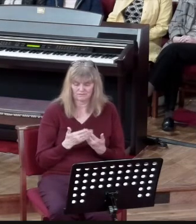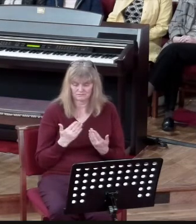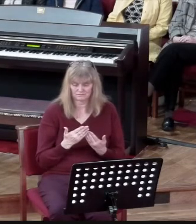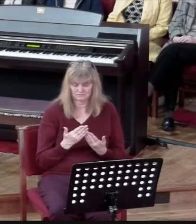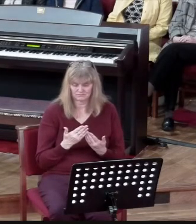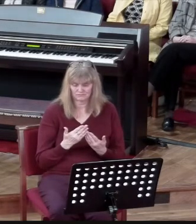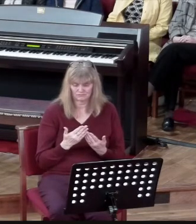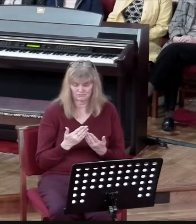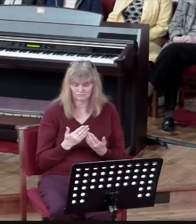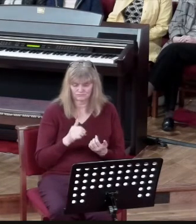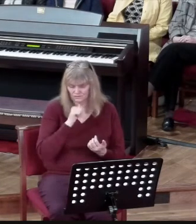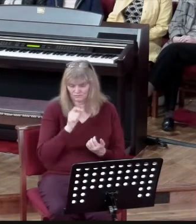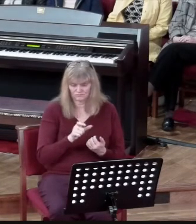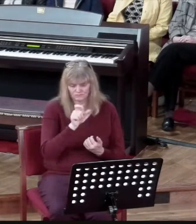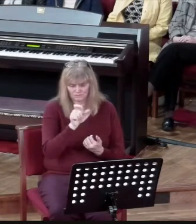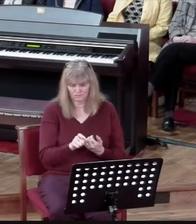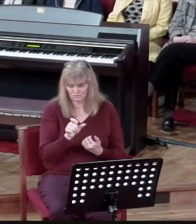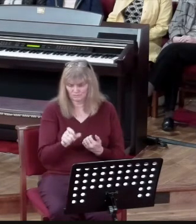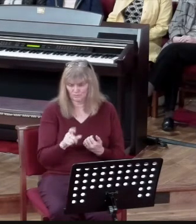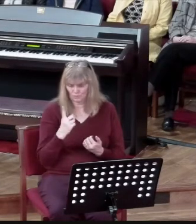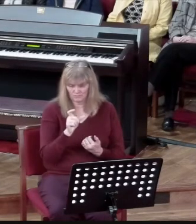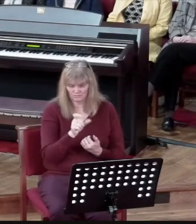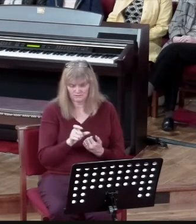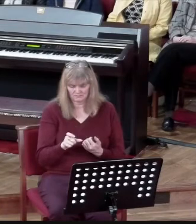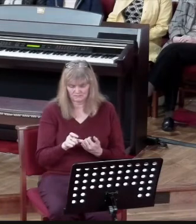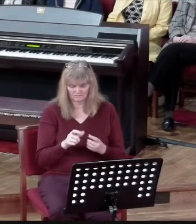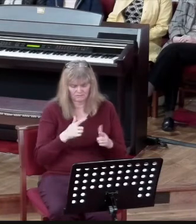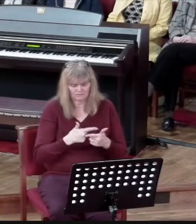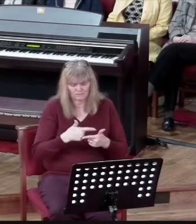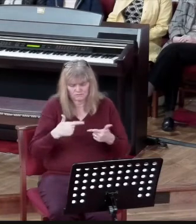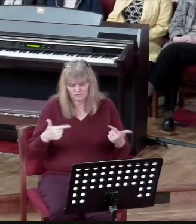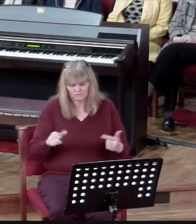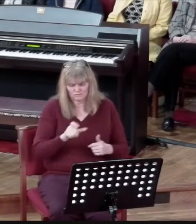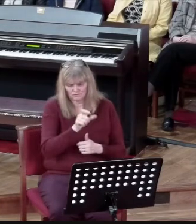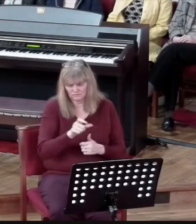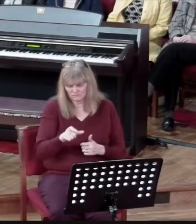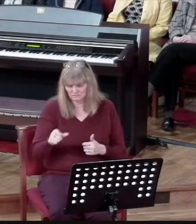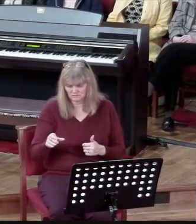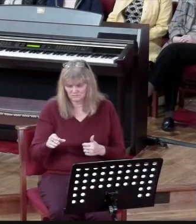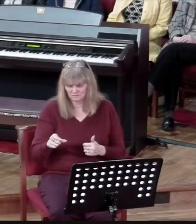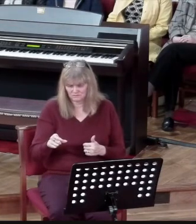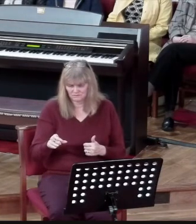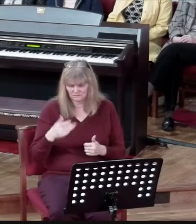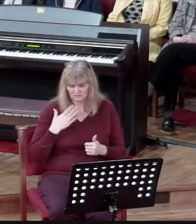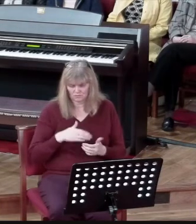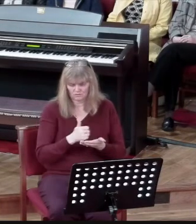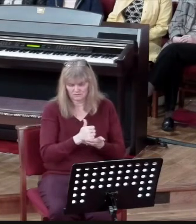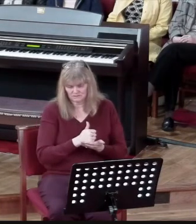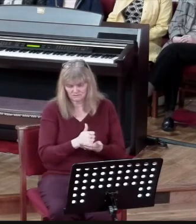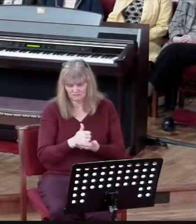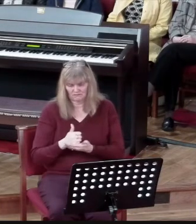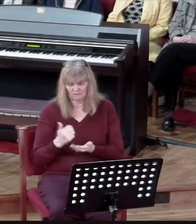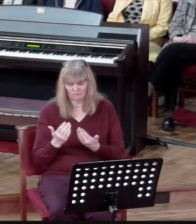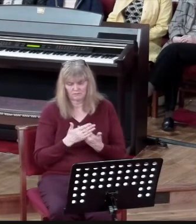that, but the best thing is what he wants, and that's what God's will is. And what Jesus wants,